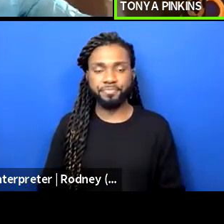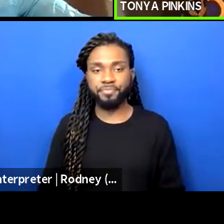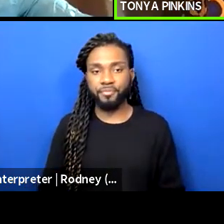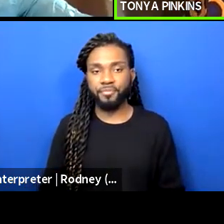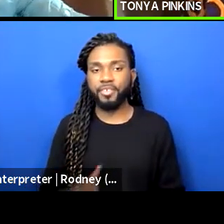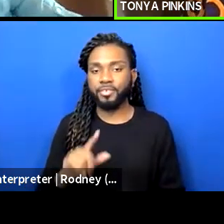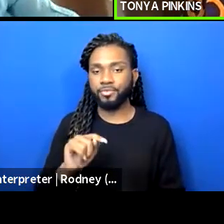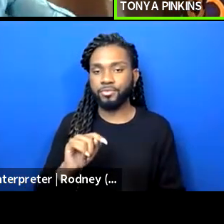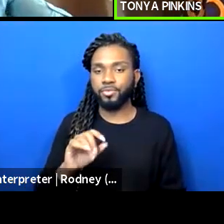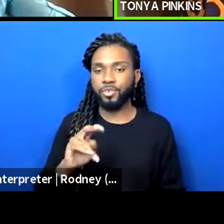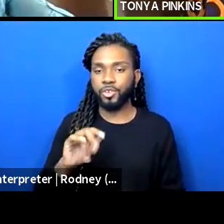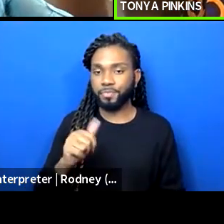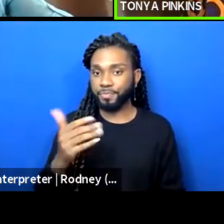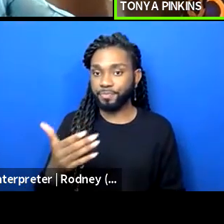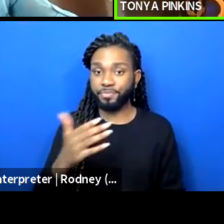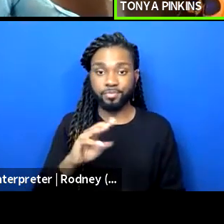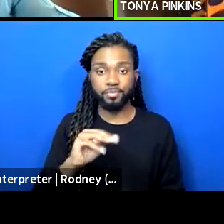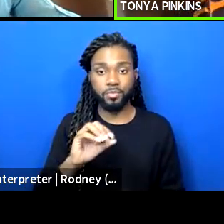Monica.